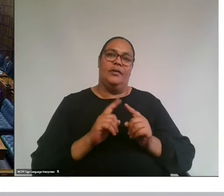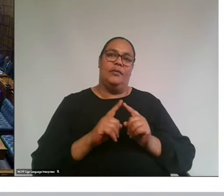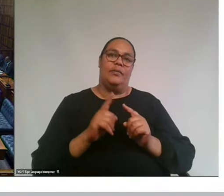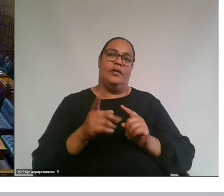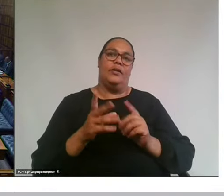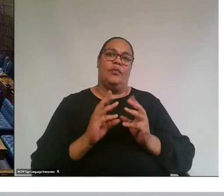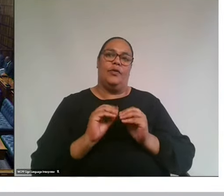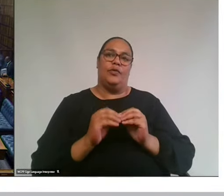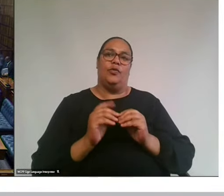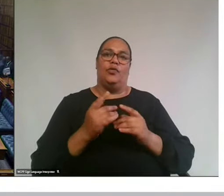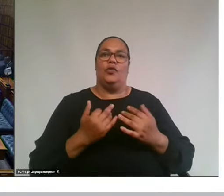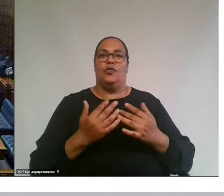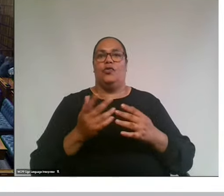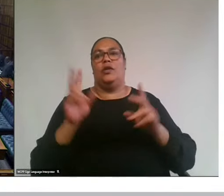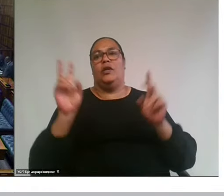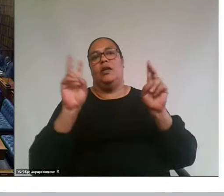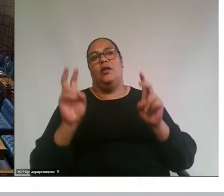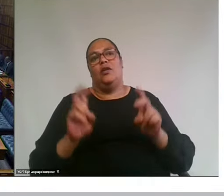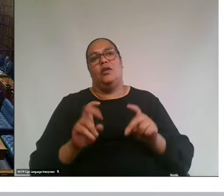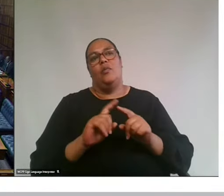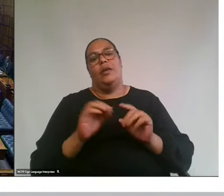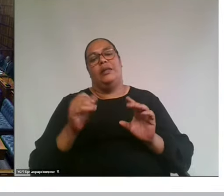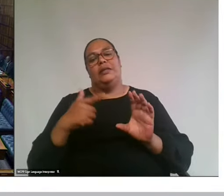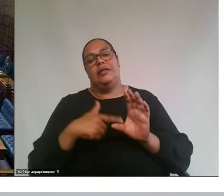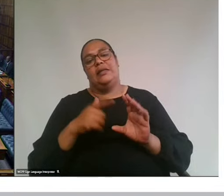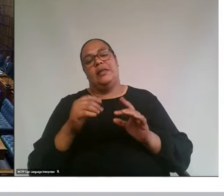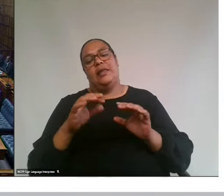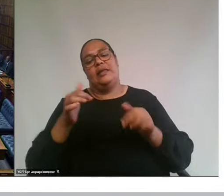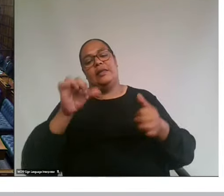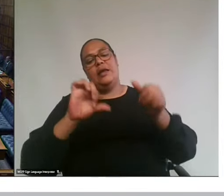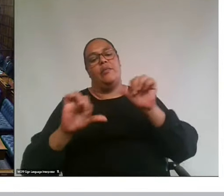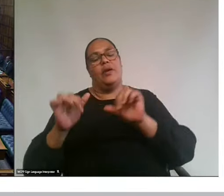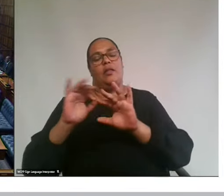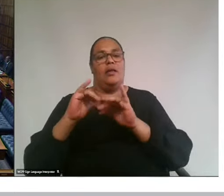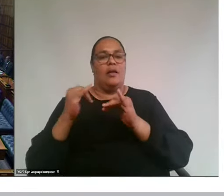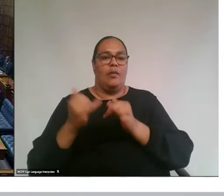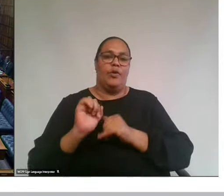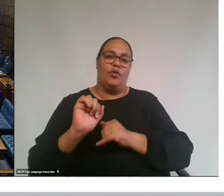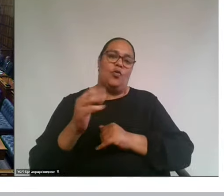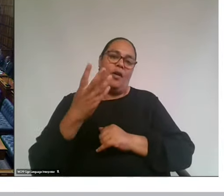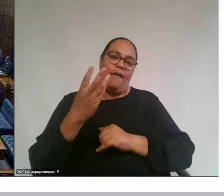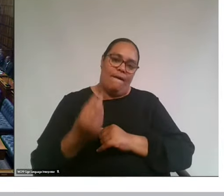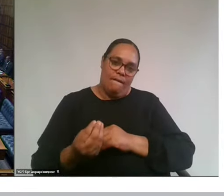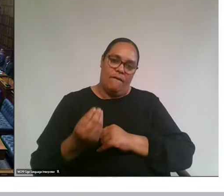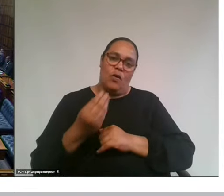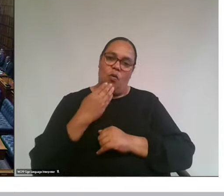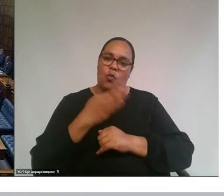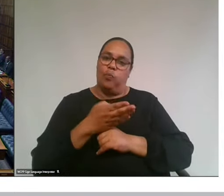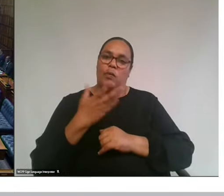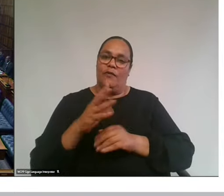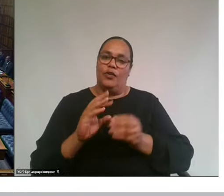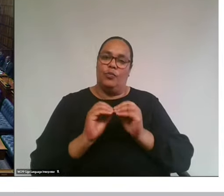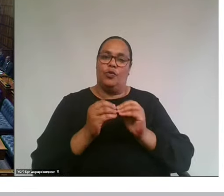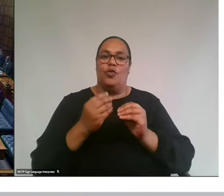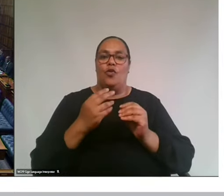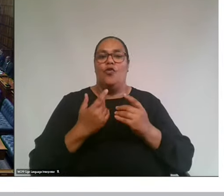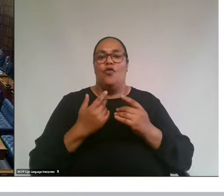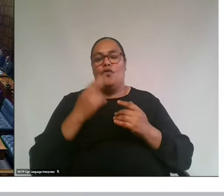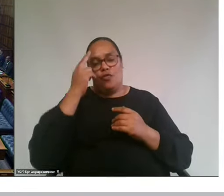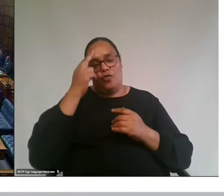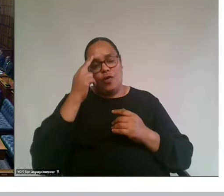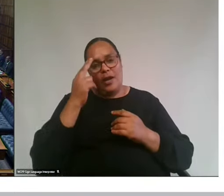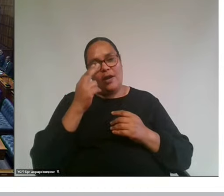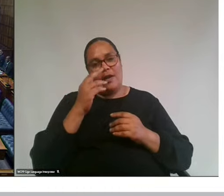producing the green electron you've got cassle which is a chemicals company that has is already producing gray hydrogen in